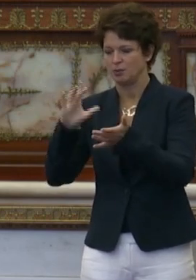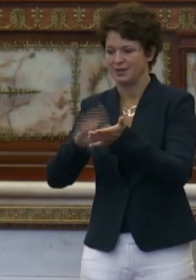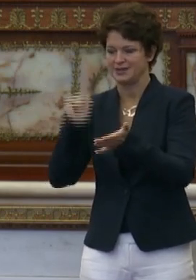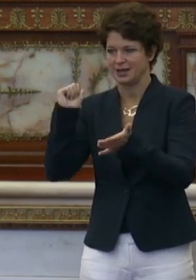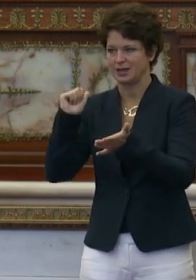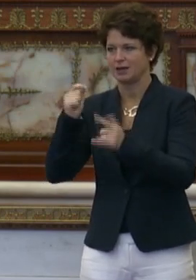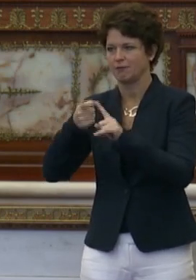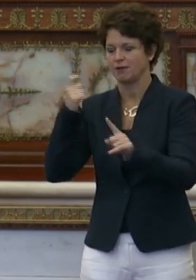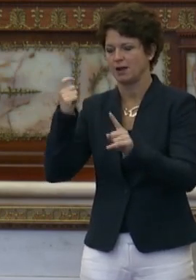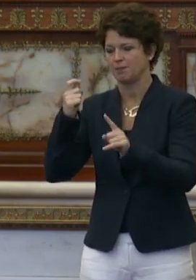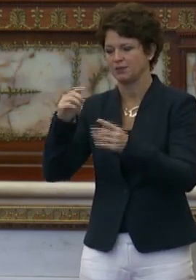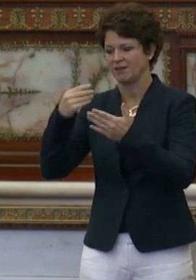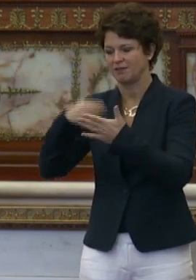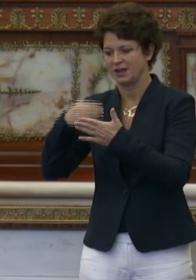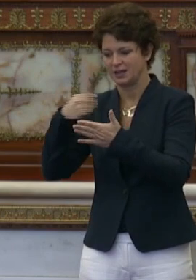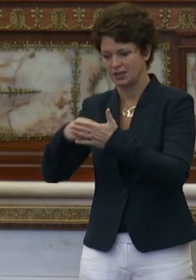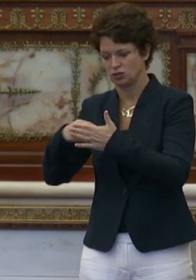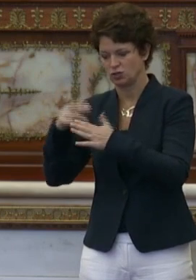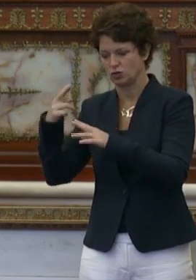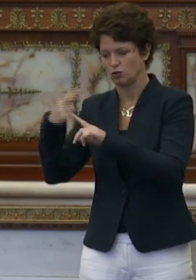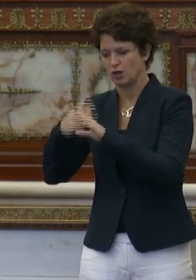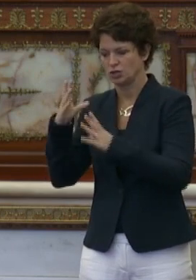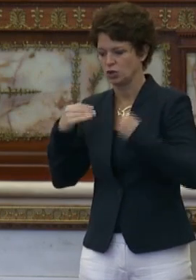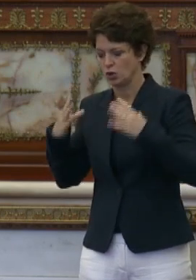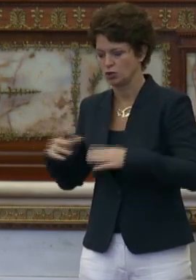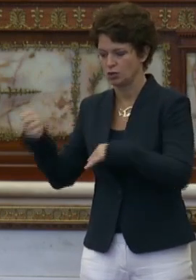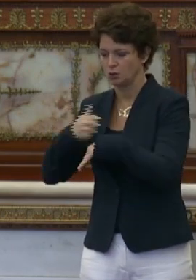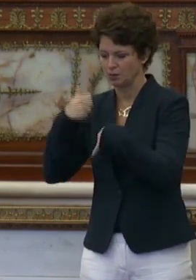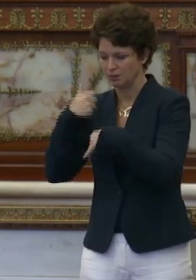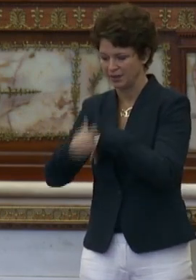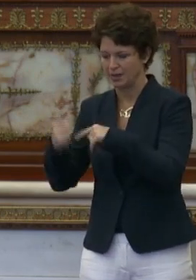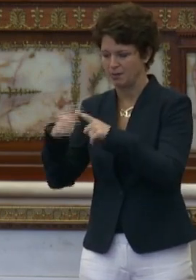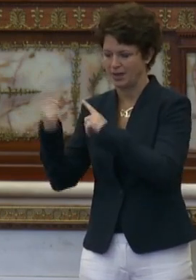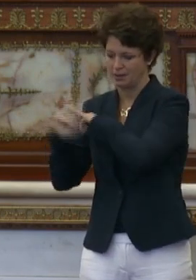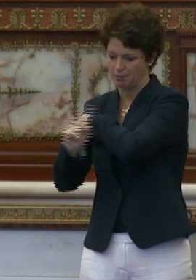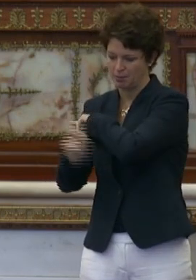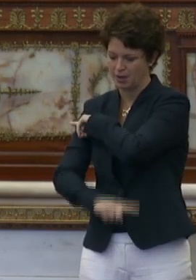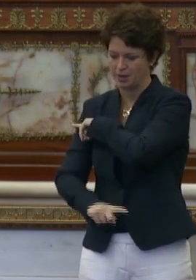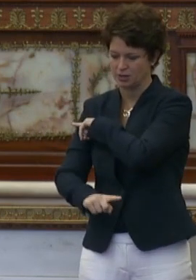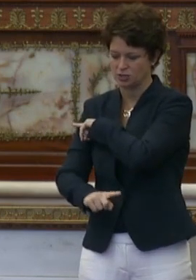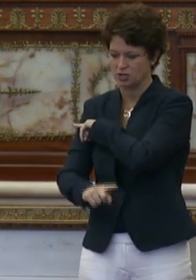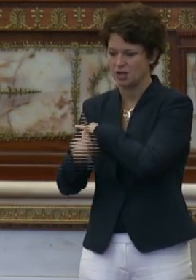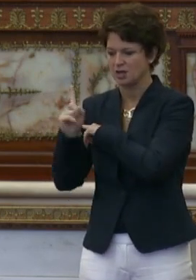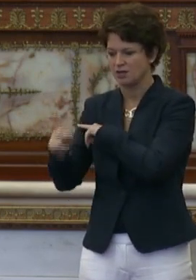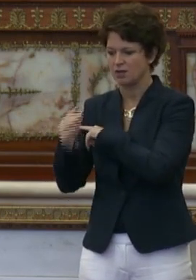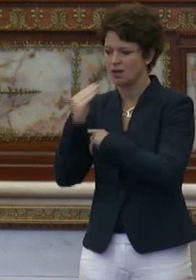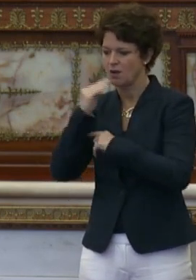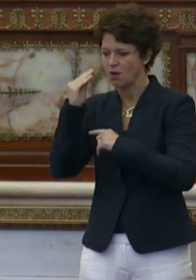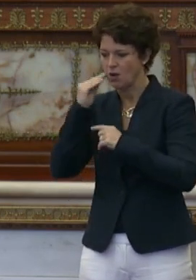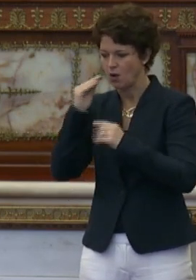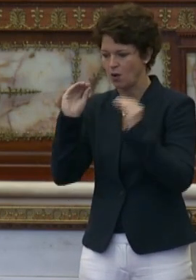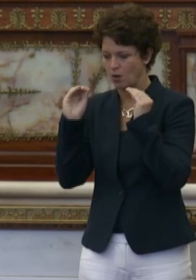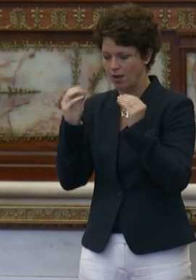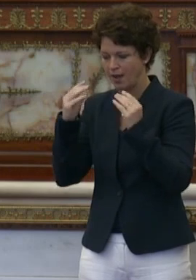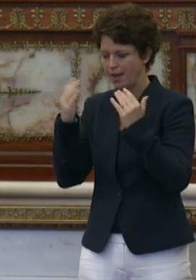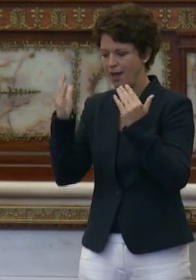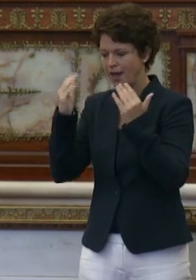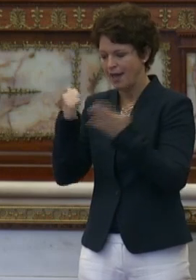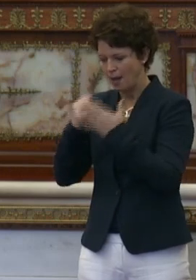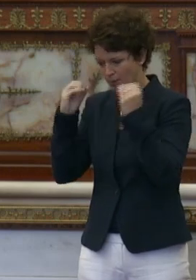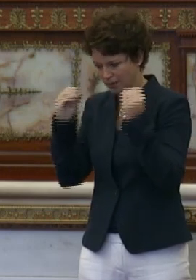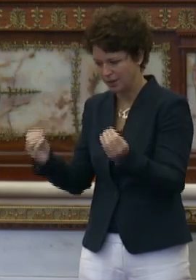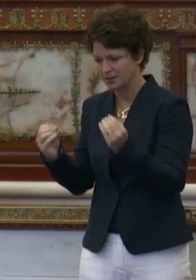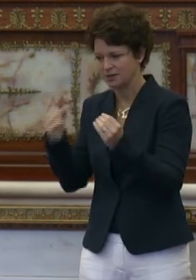by financially hit rental owners who will blame and punish their helpless tenants for their monetary